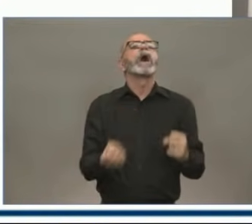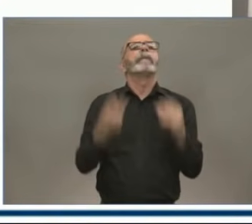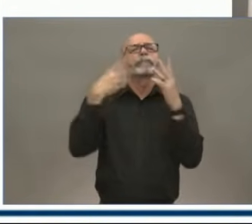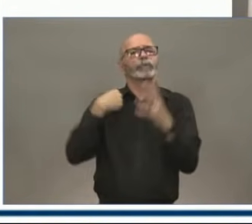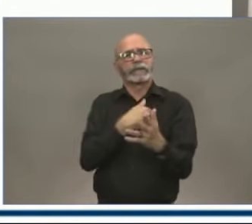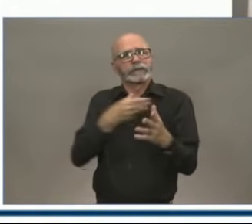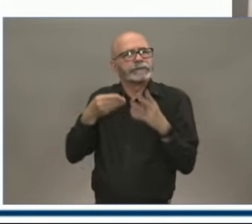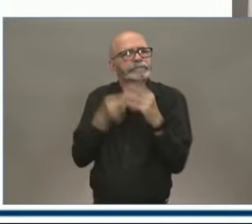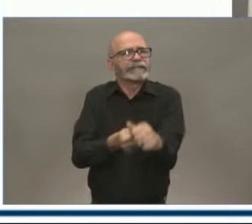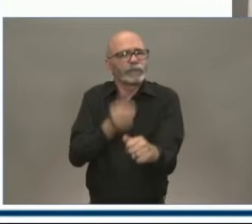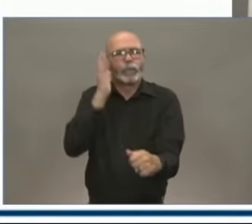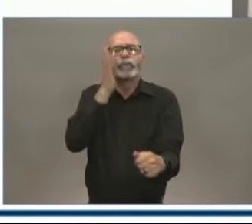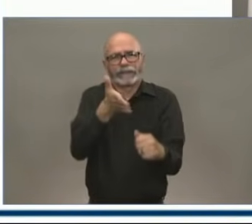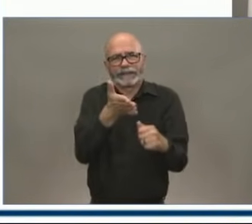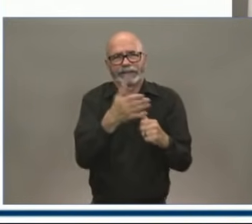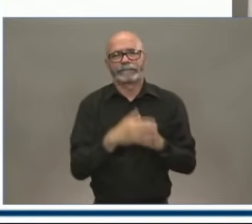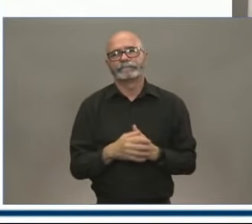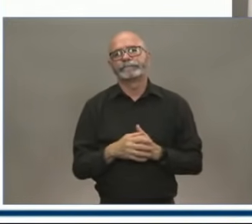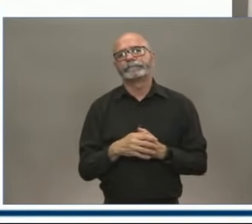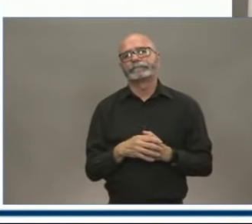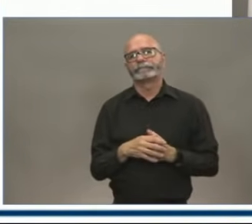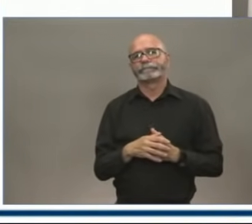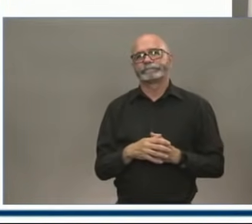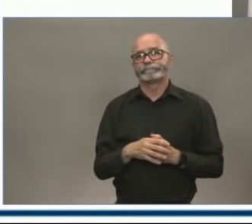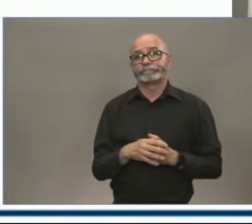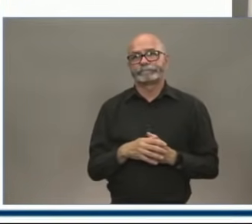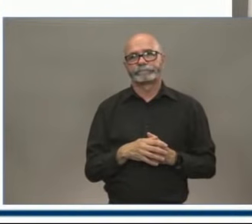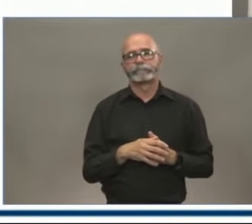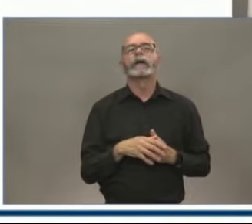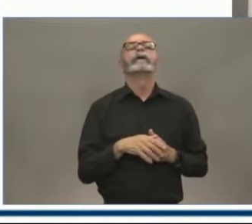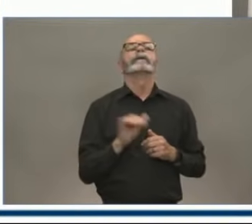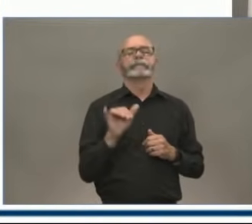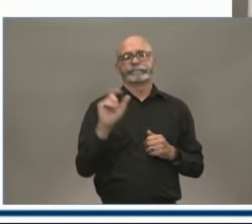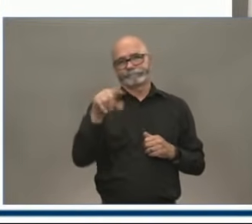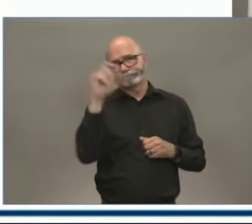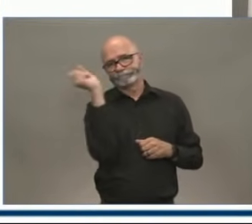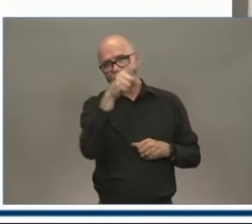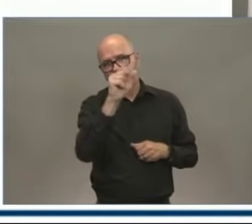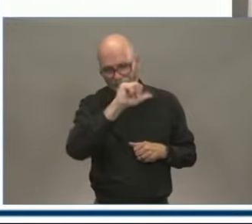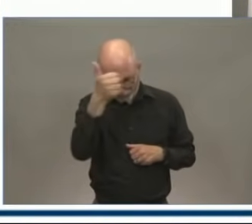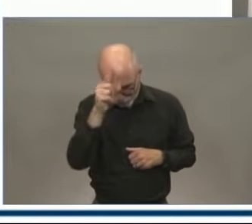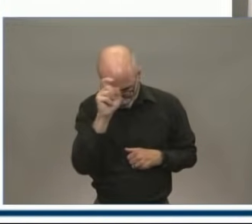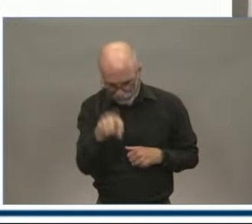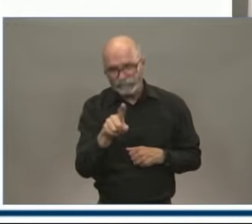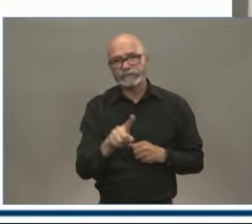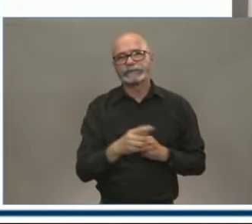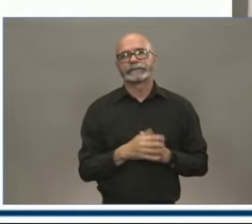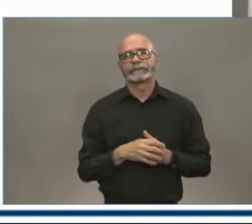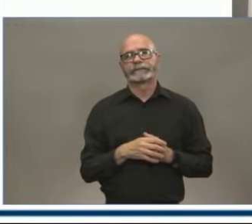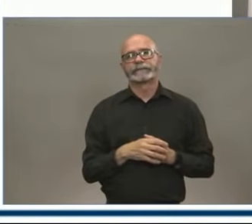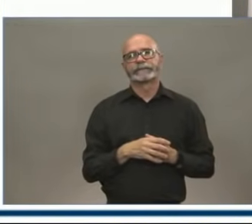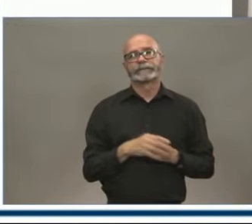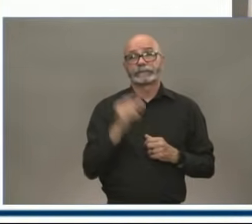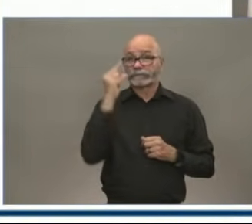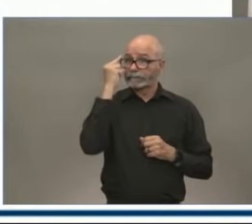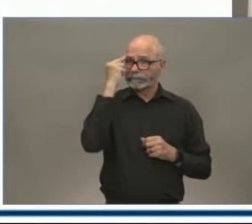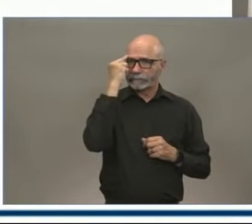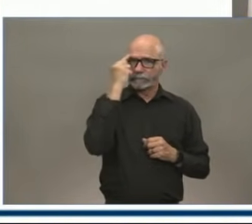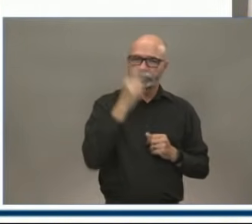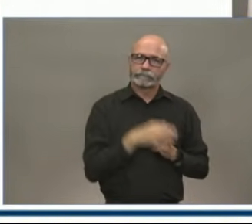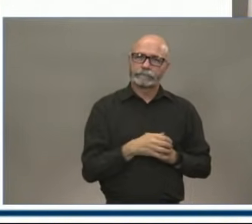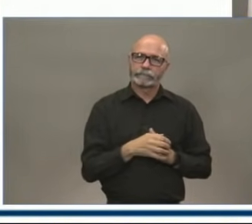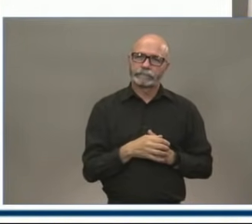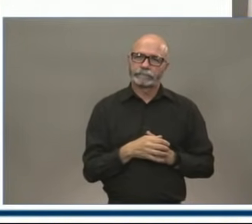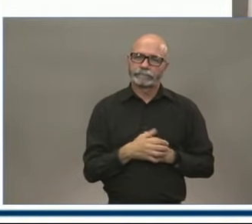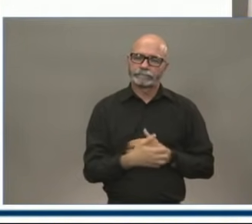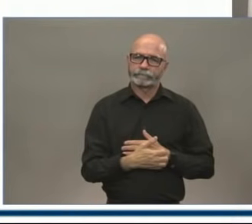with your follow-up, Lindsay. Thank you. I'm curious about the oversight piece of that question. Is there a function to ensure that the money is